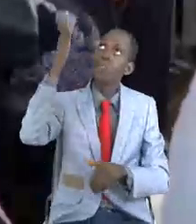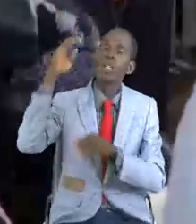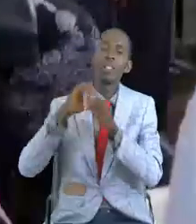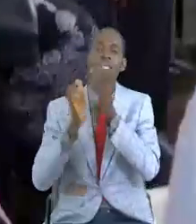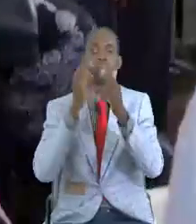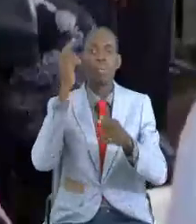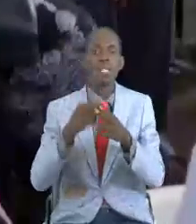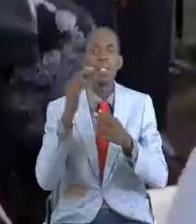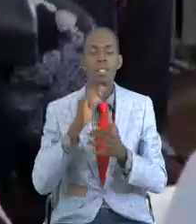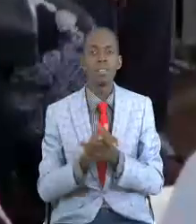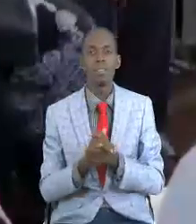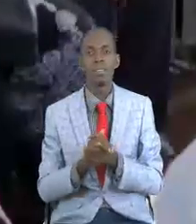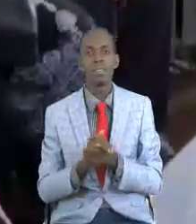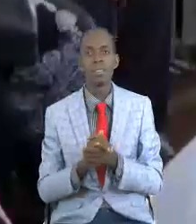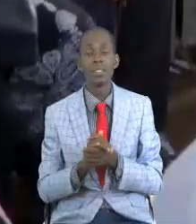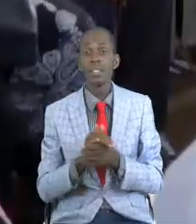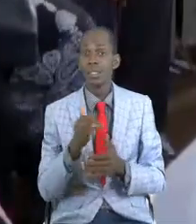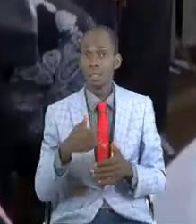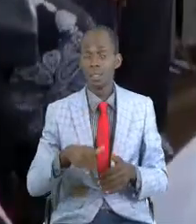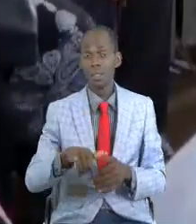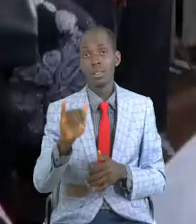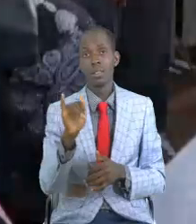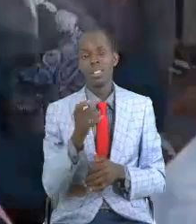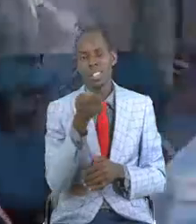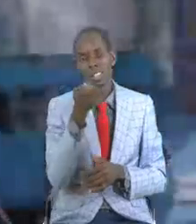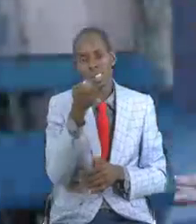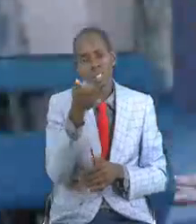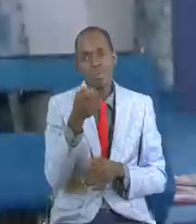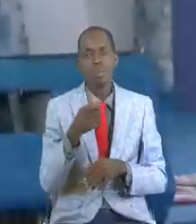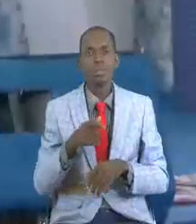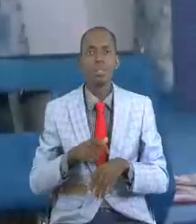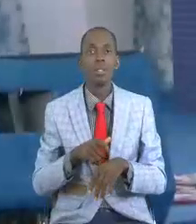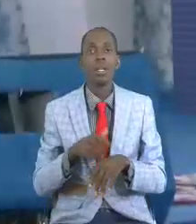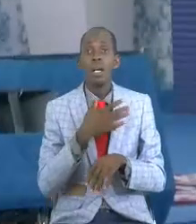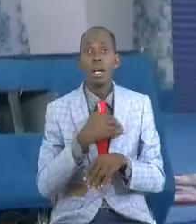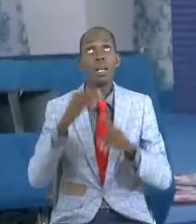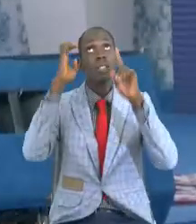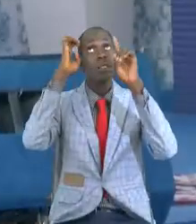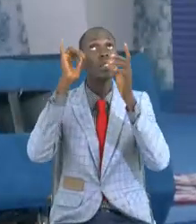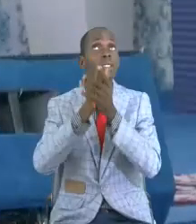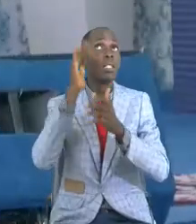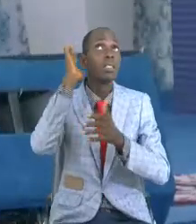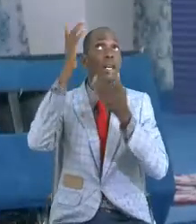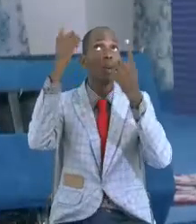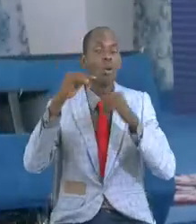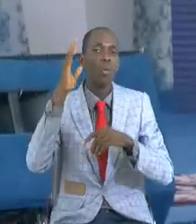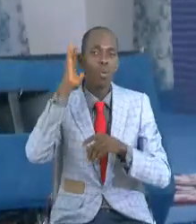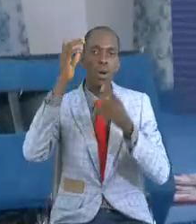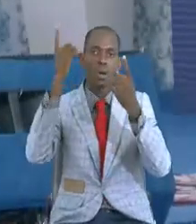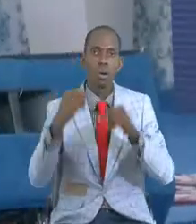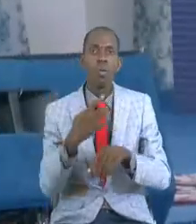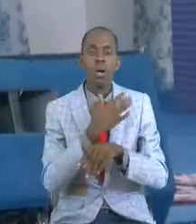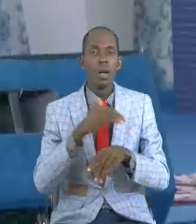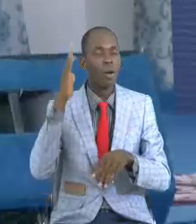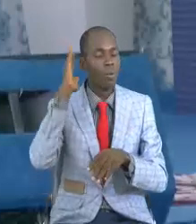name. Yet a little while, and he that shall come will come and will not